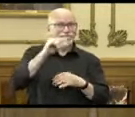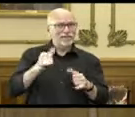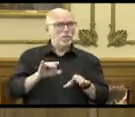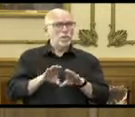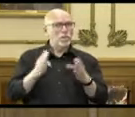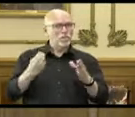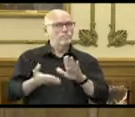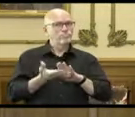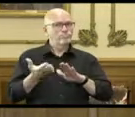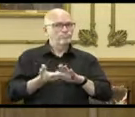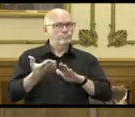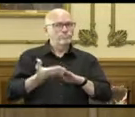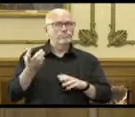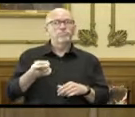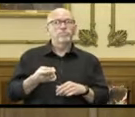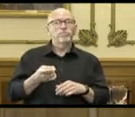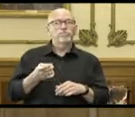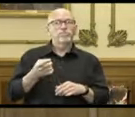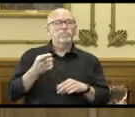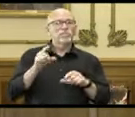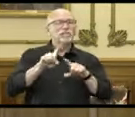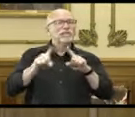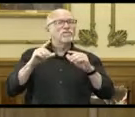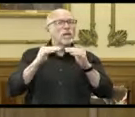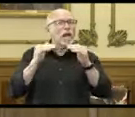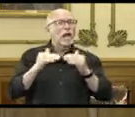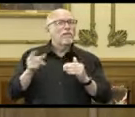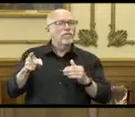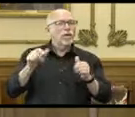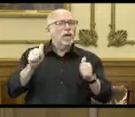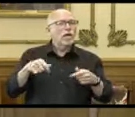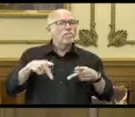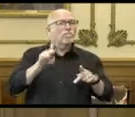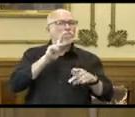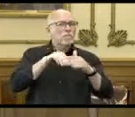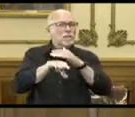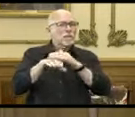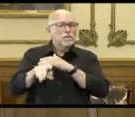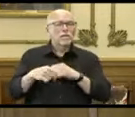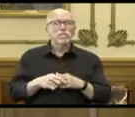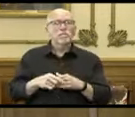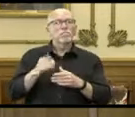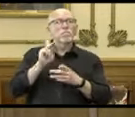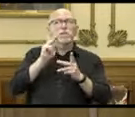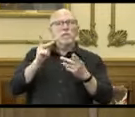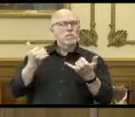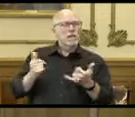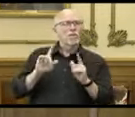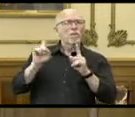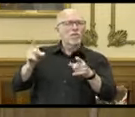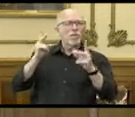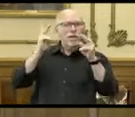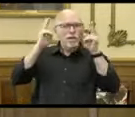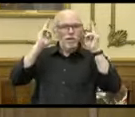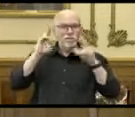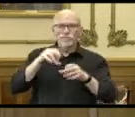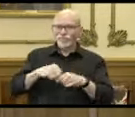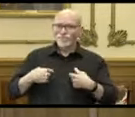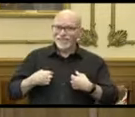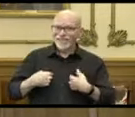and operating at various levels of capacity. People are getting haircuts, myself